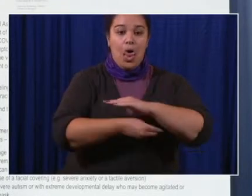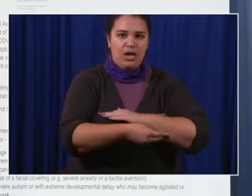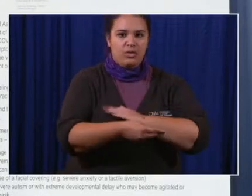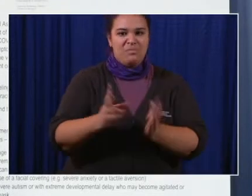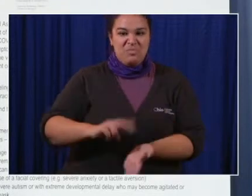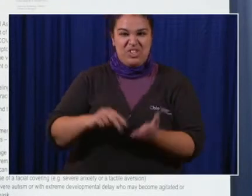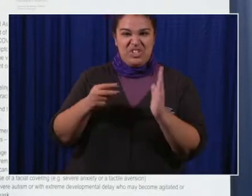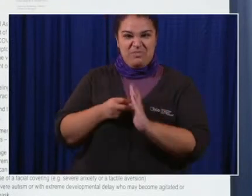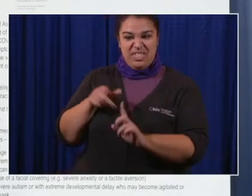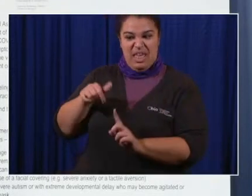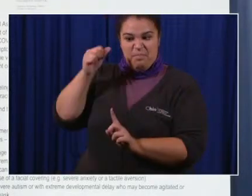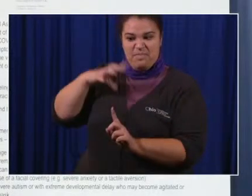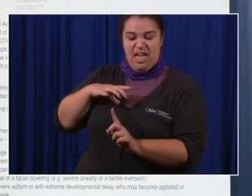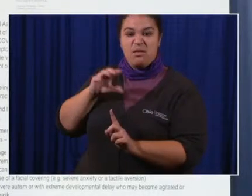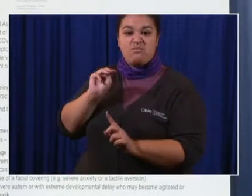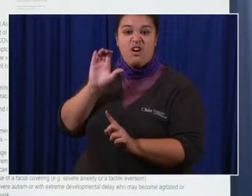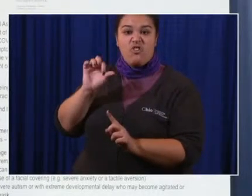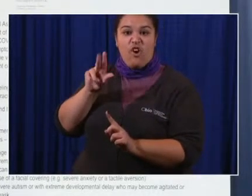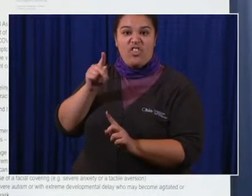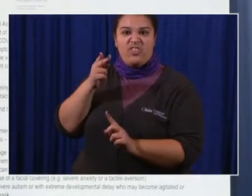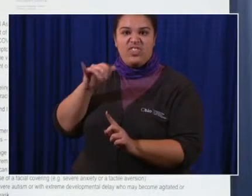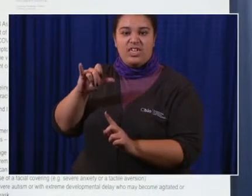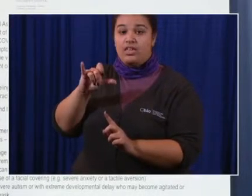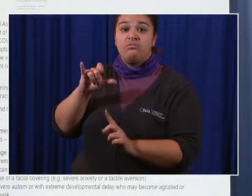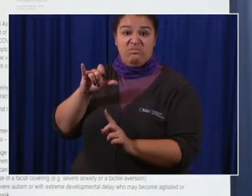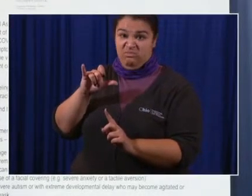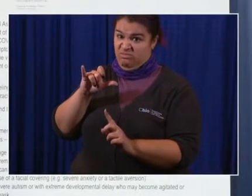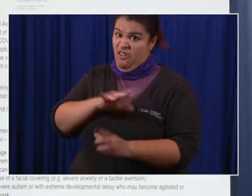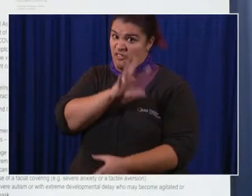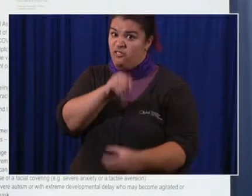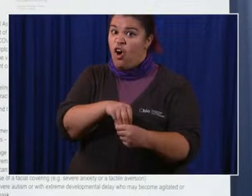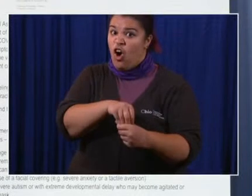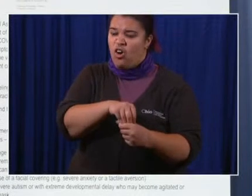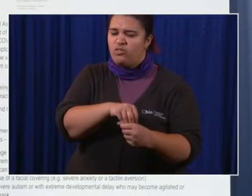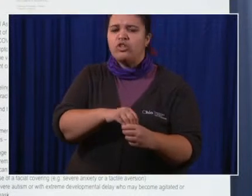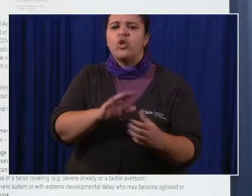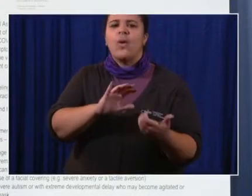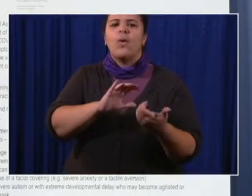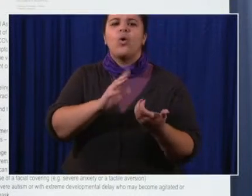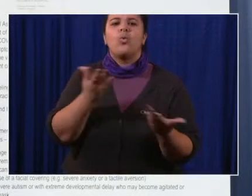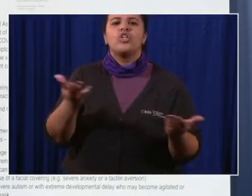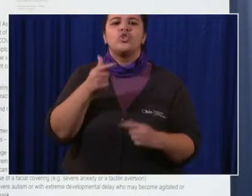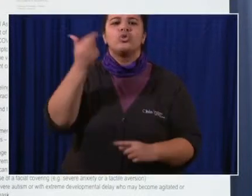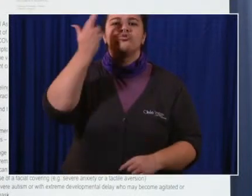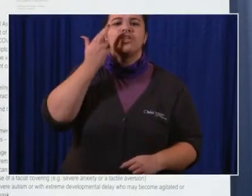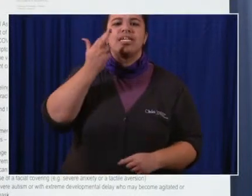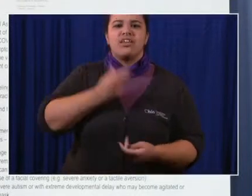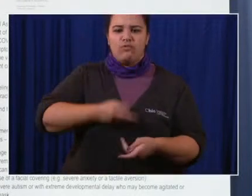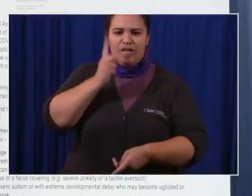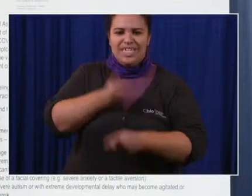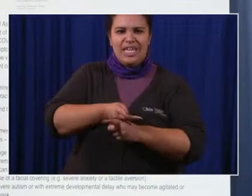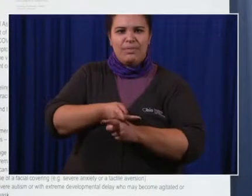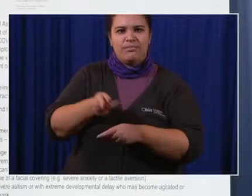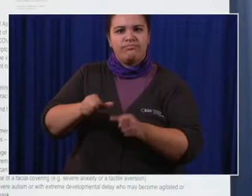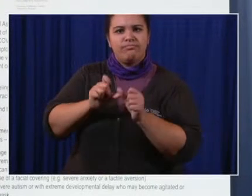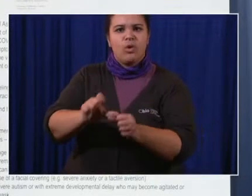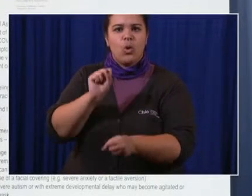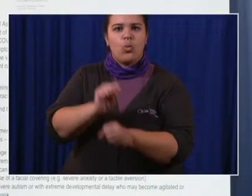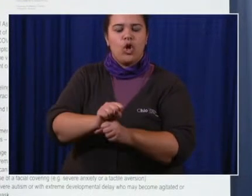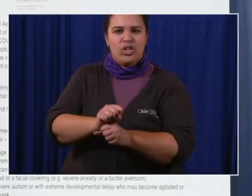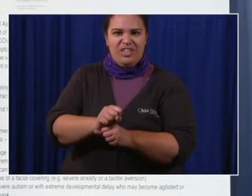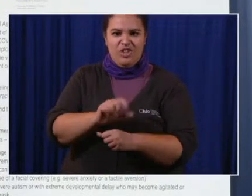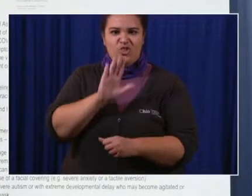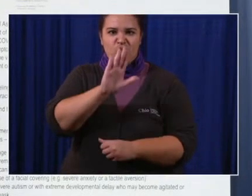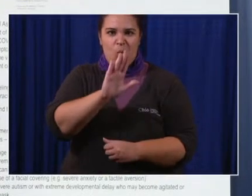alleged corruption? And how do you justify keeping him in your administration? And also, will he